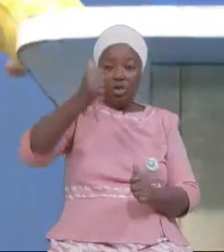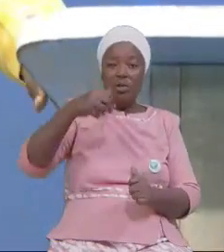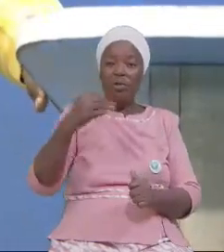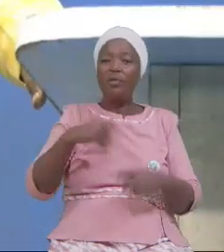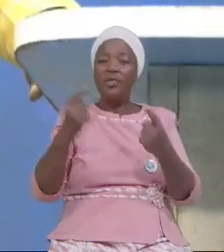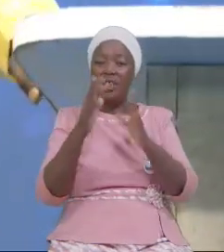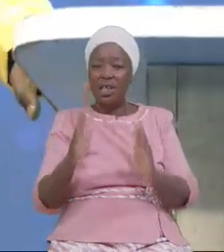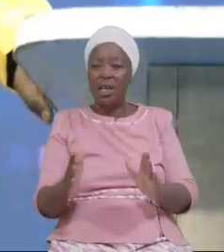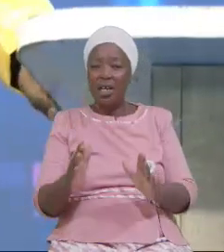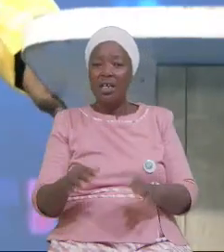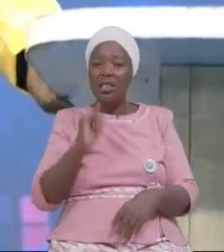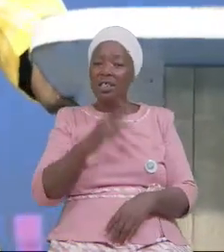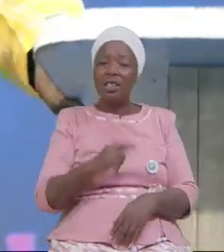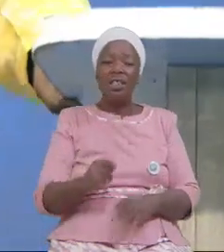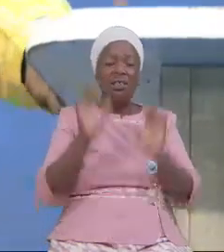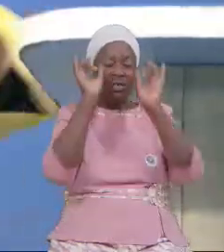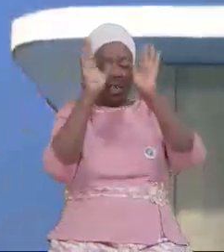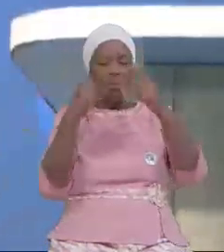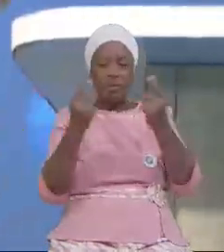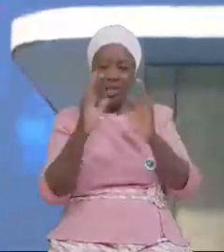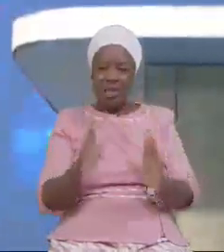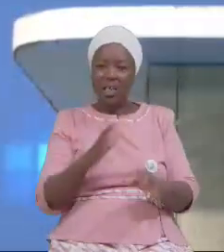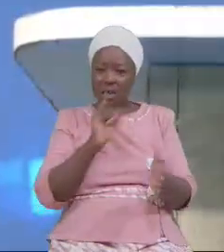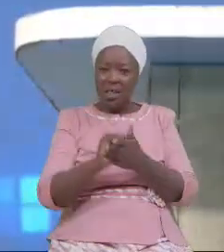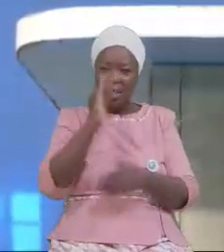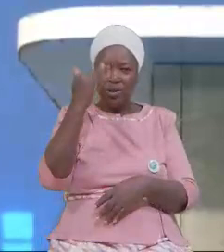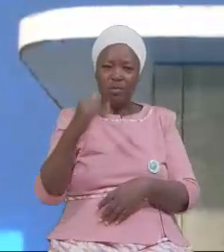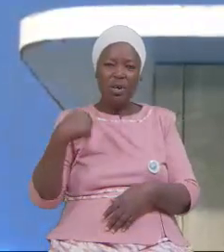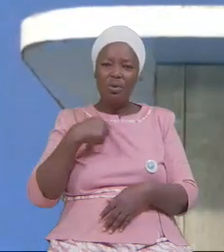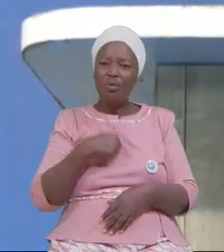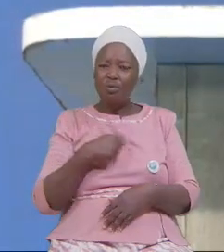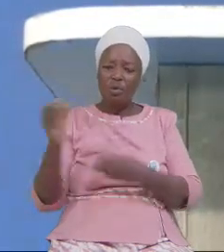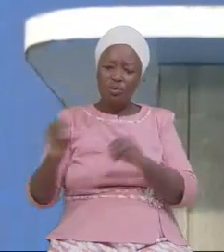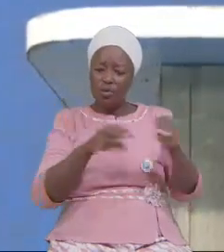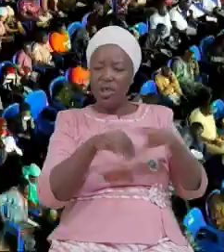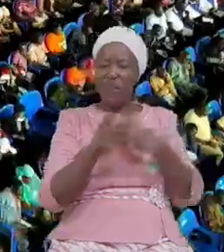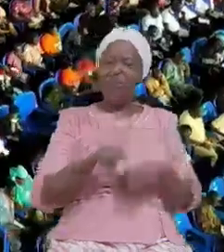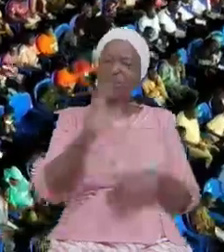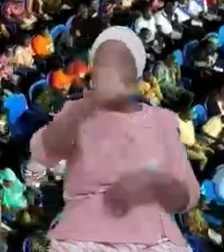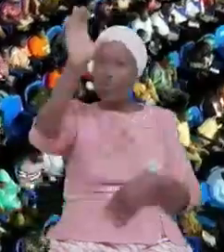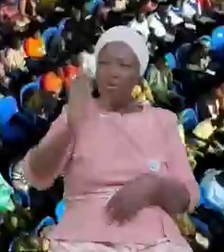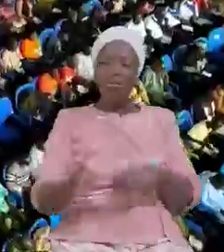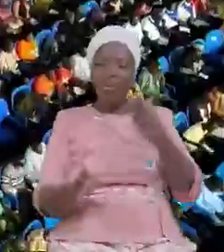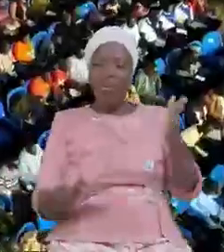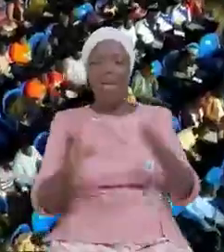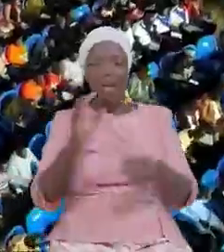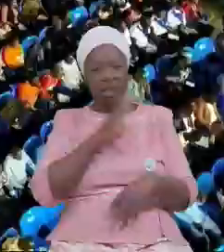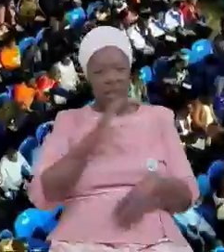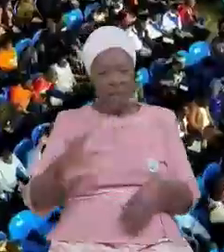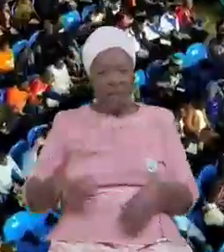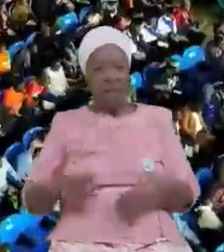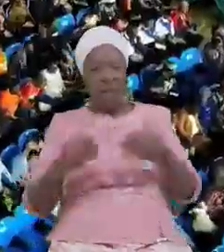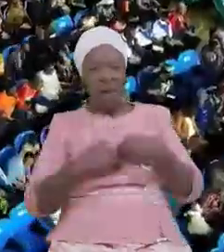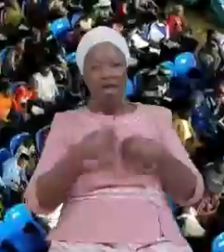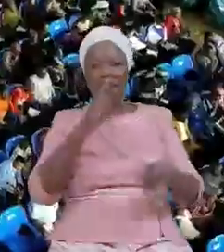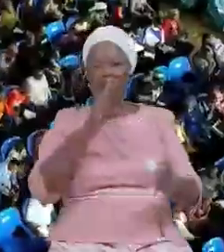is a terrible sinner, that's why we put him on the cross there. Christ has spoken